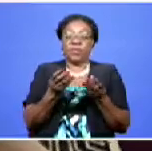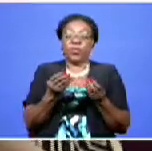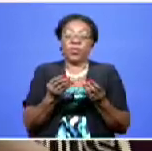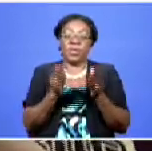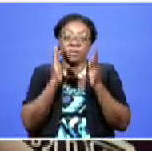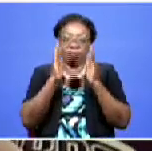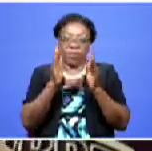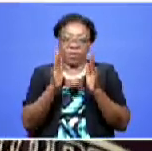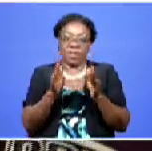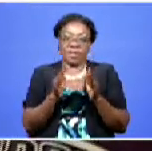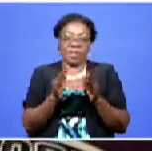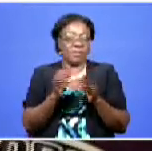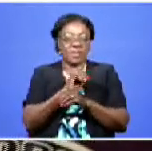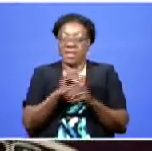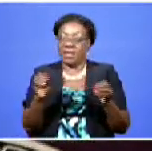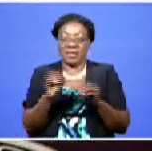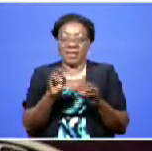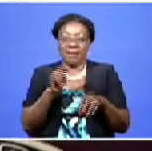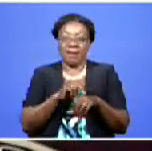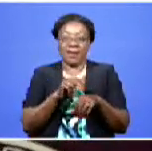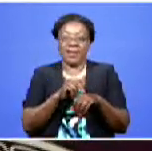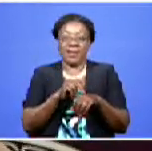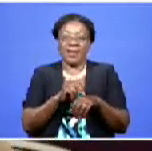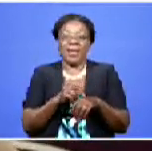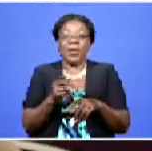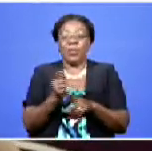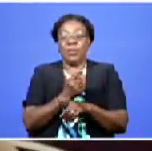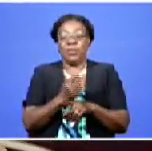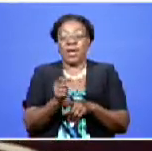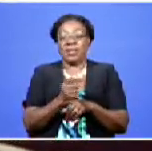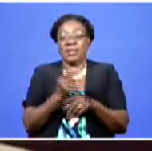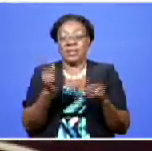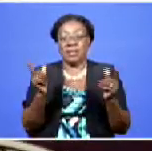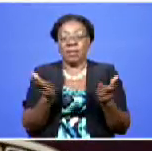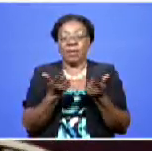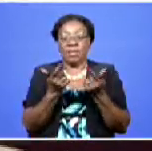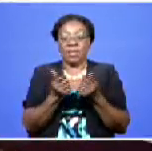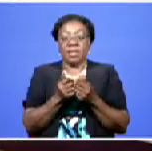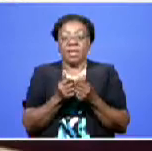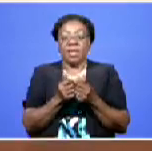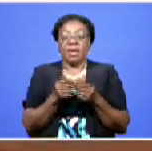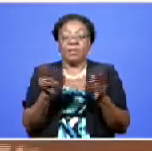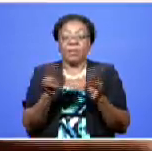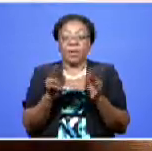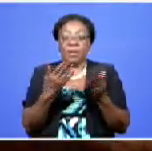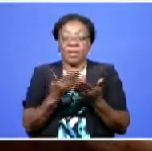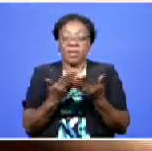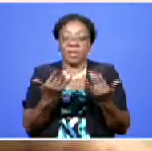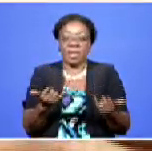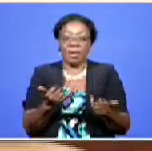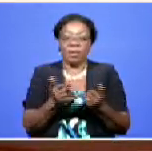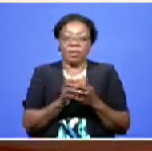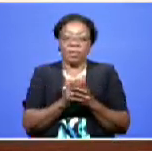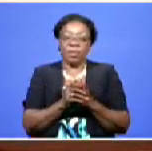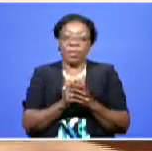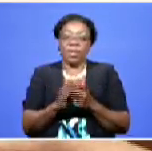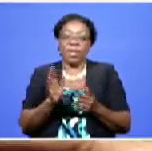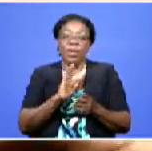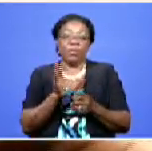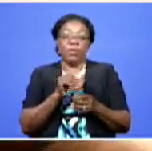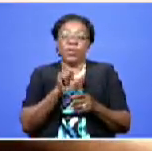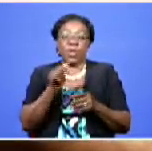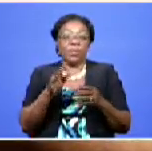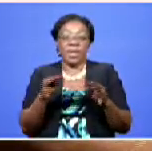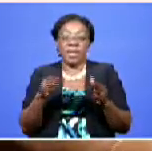hard. We worked on this at the beginning. He wasn't so good, but now, very good now. We wasn't listening. We wasn't playing